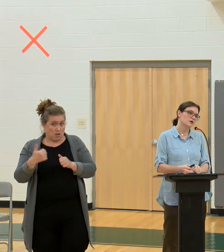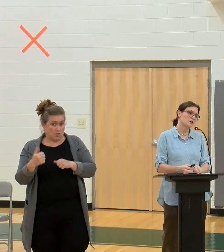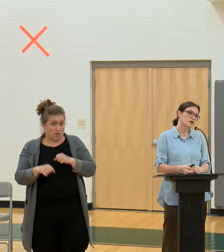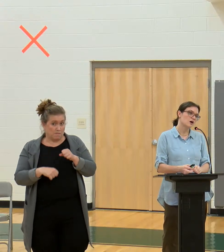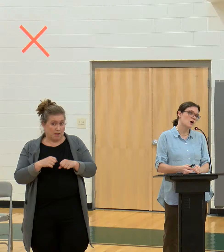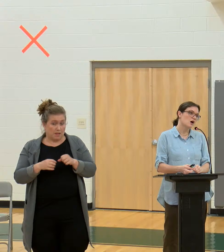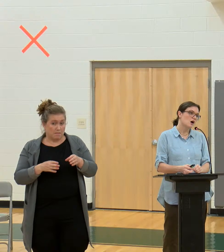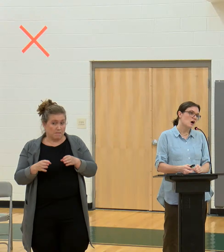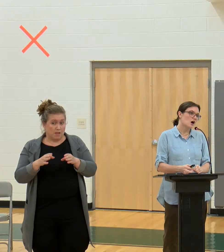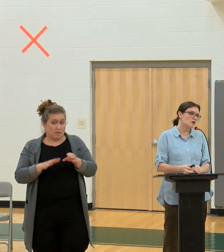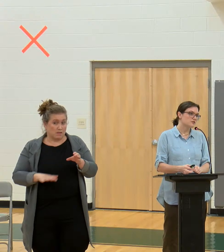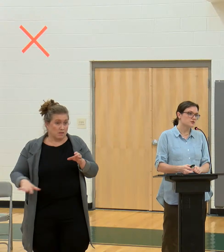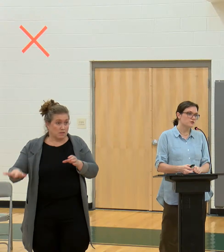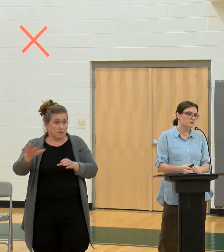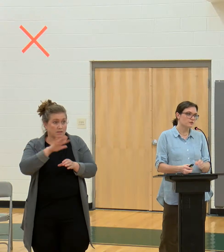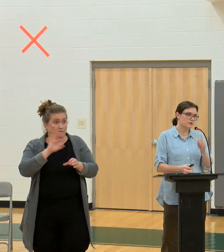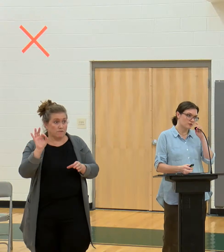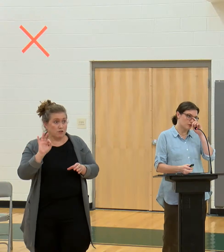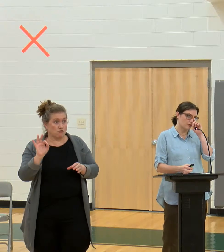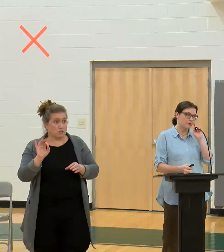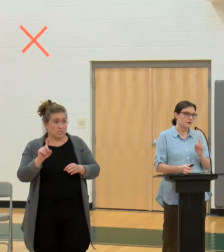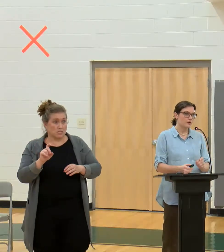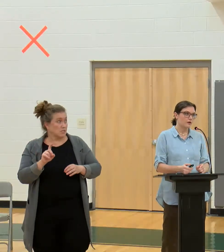in the area? So